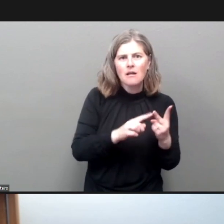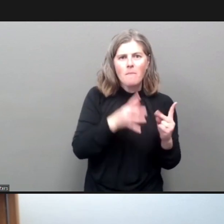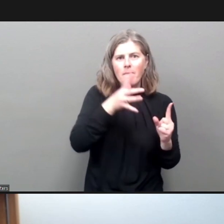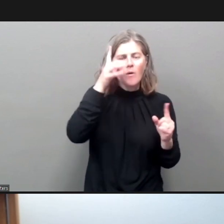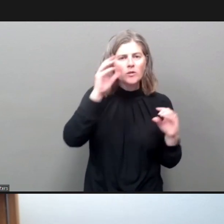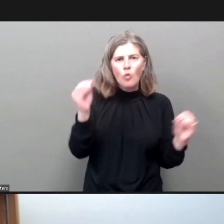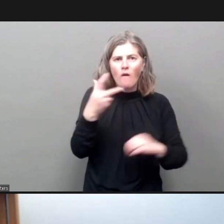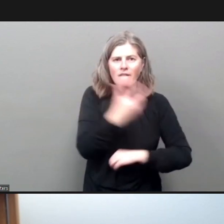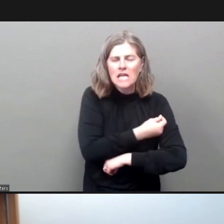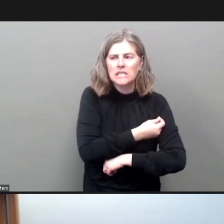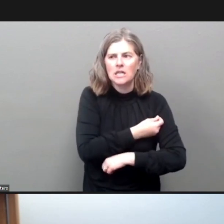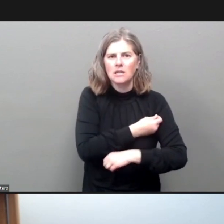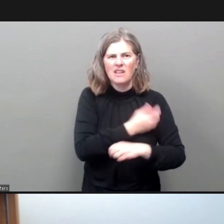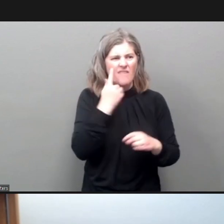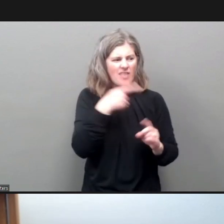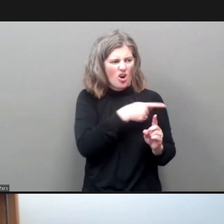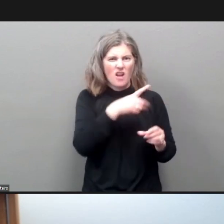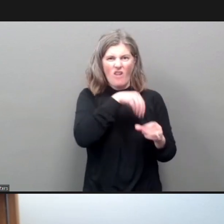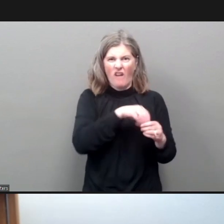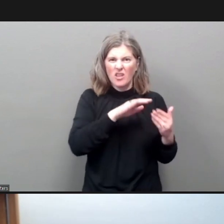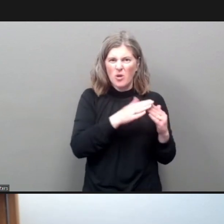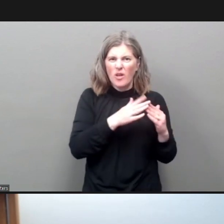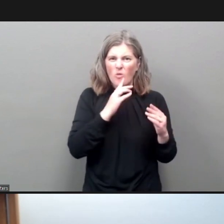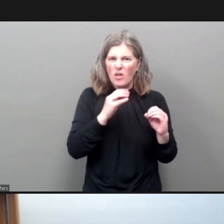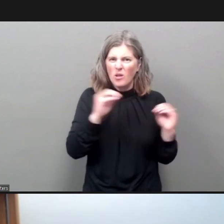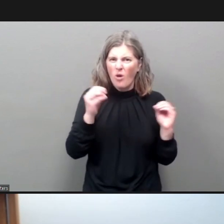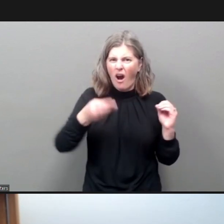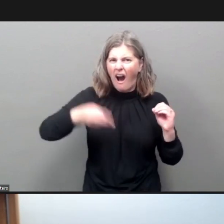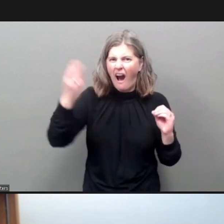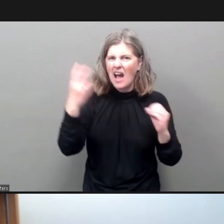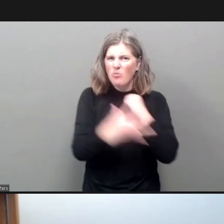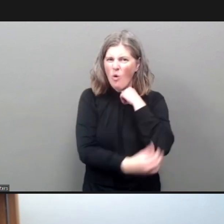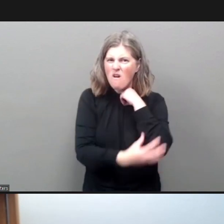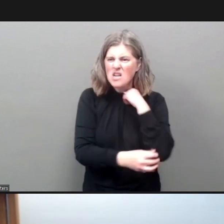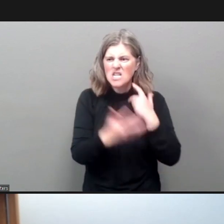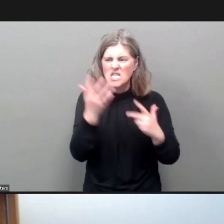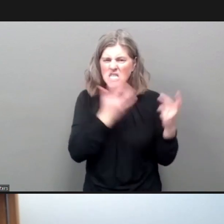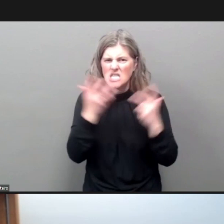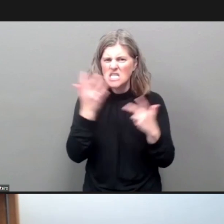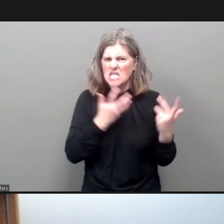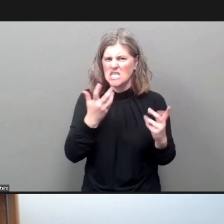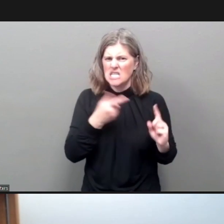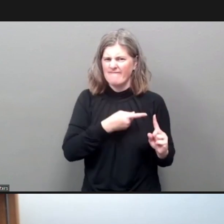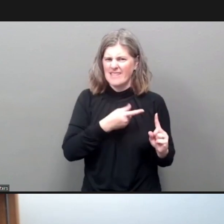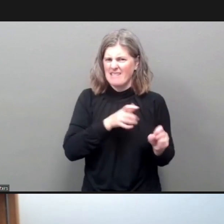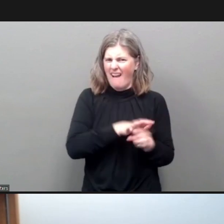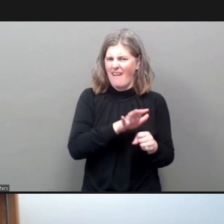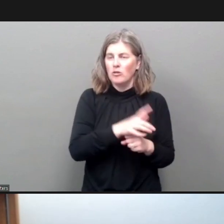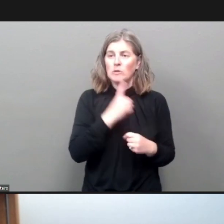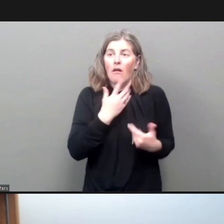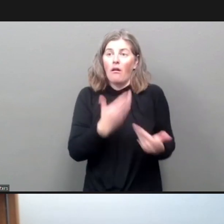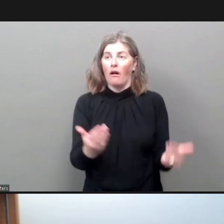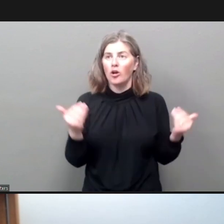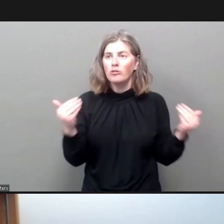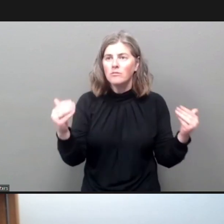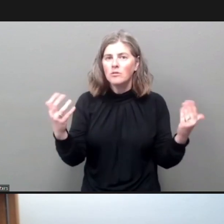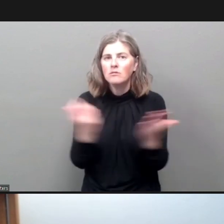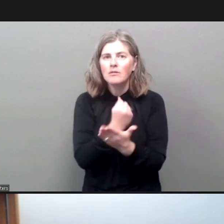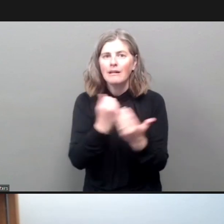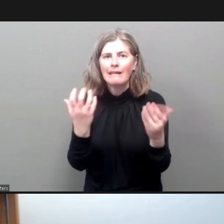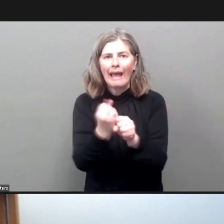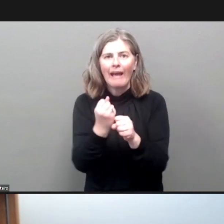of these communities that are high in the social vulnerability index, it's not necessarily like enough to just say, now kids can